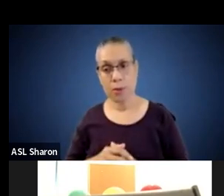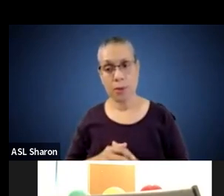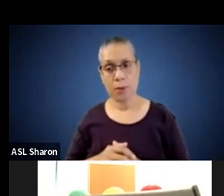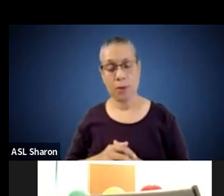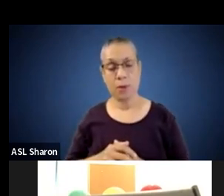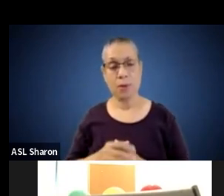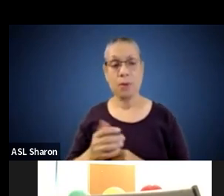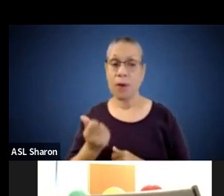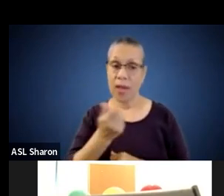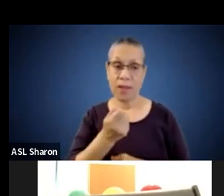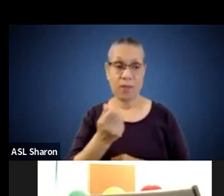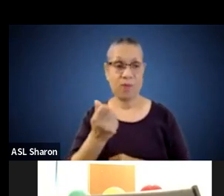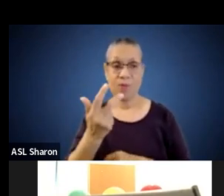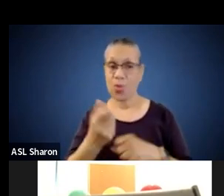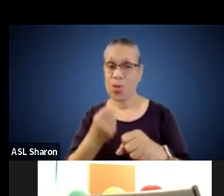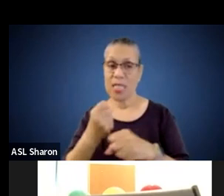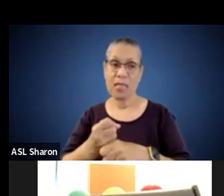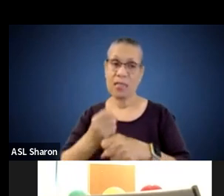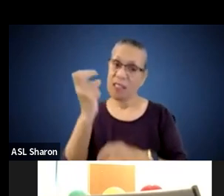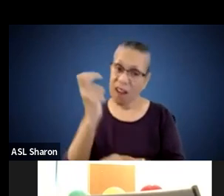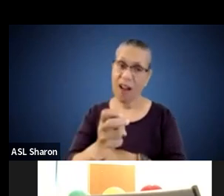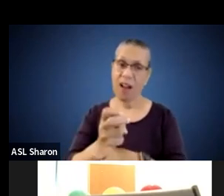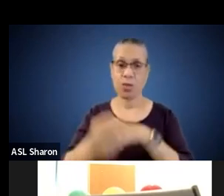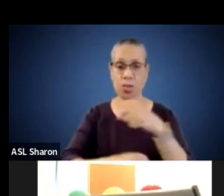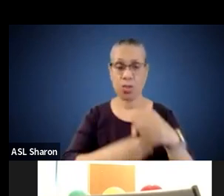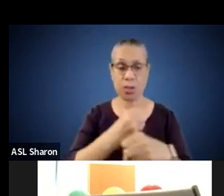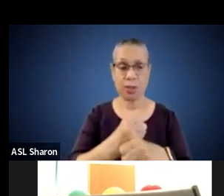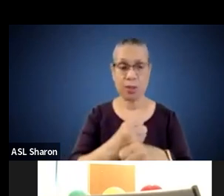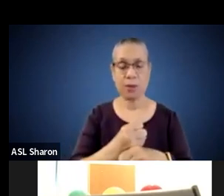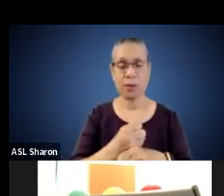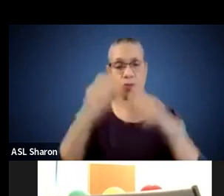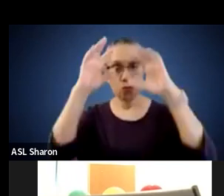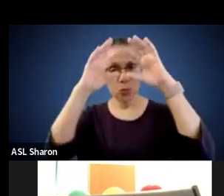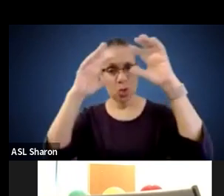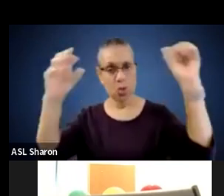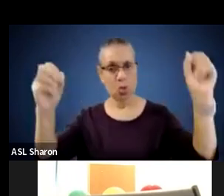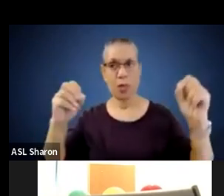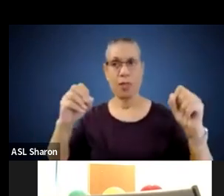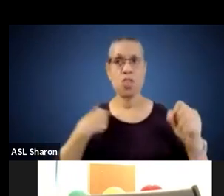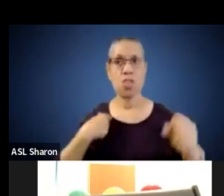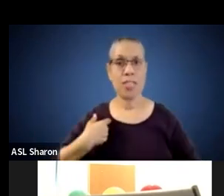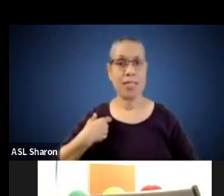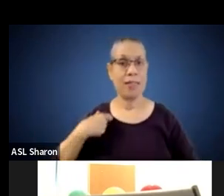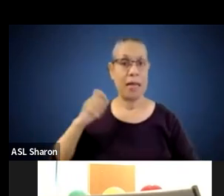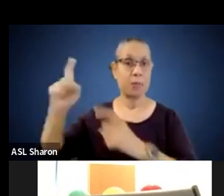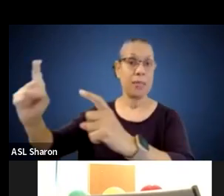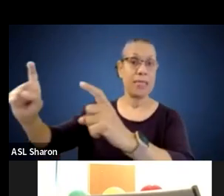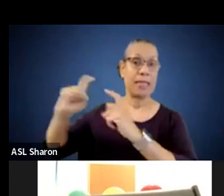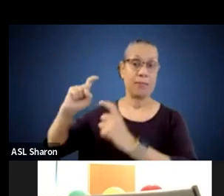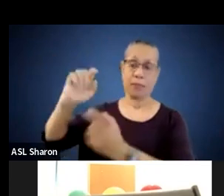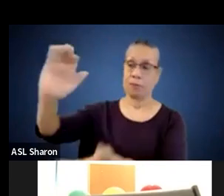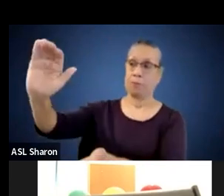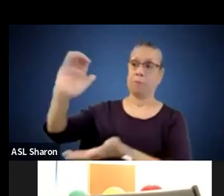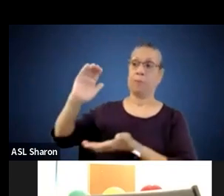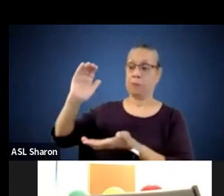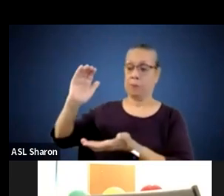several hard years um and the superintendent has inherited everything that she has had to deal with